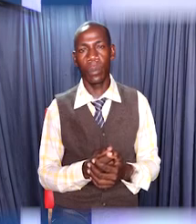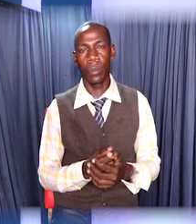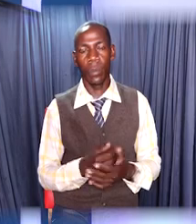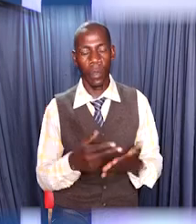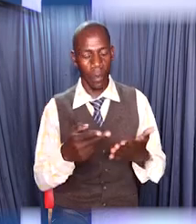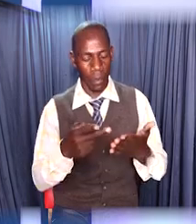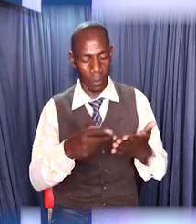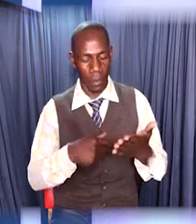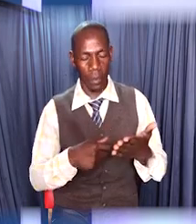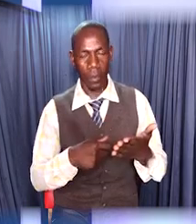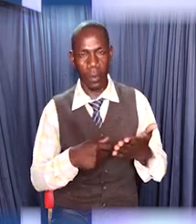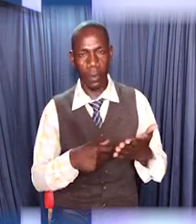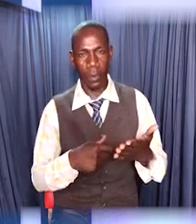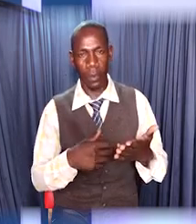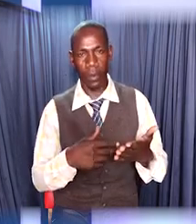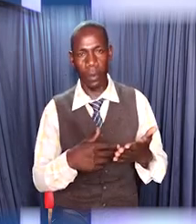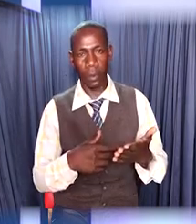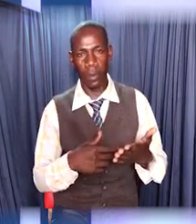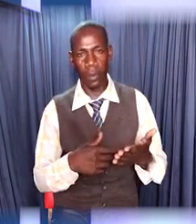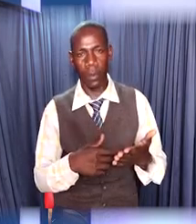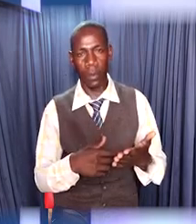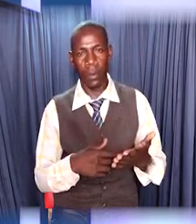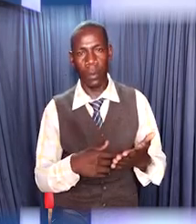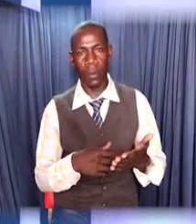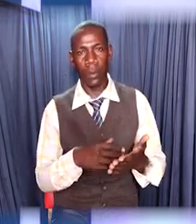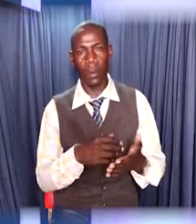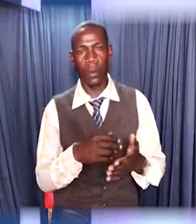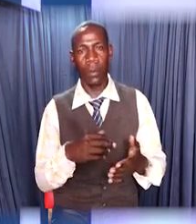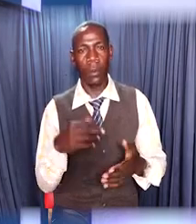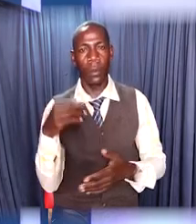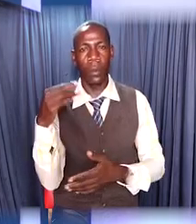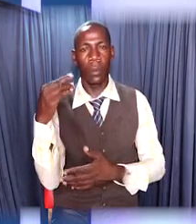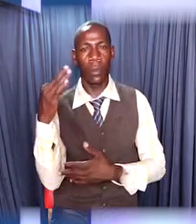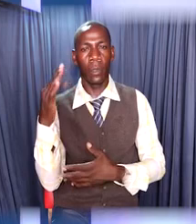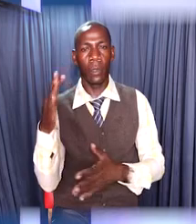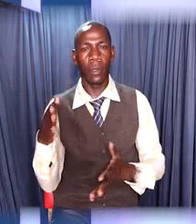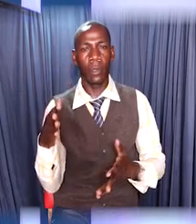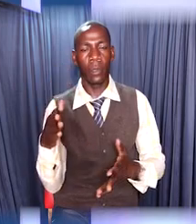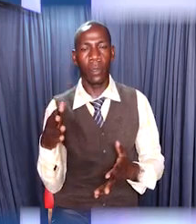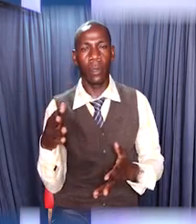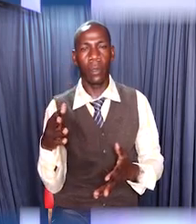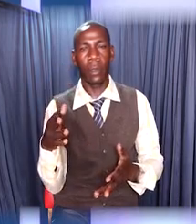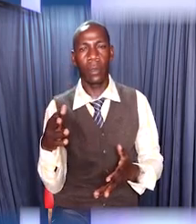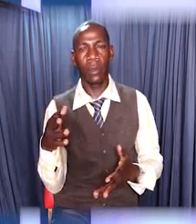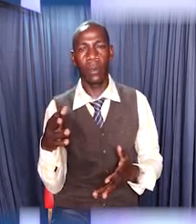Tusome. Read for us. Mhubiri. Ecclesiastes.